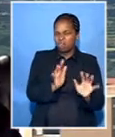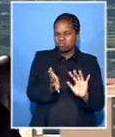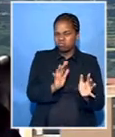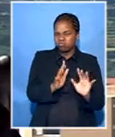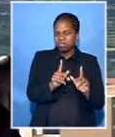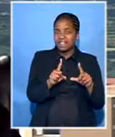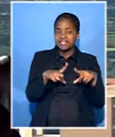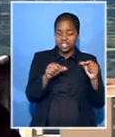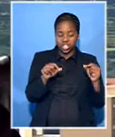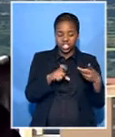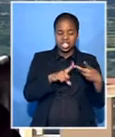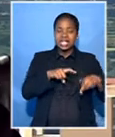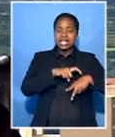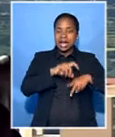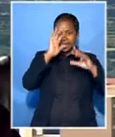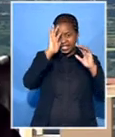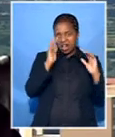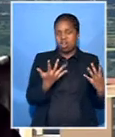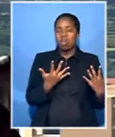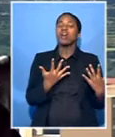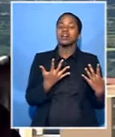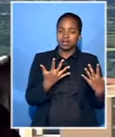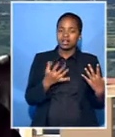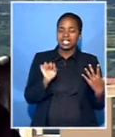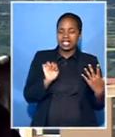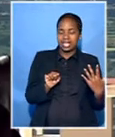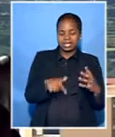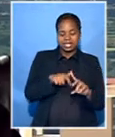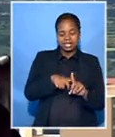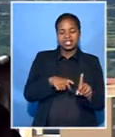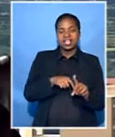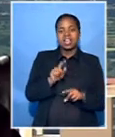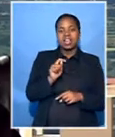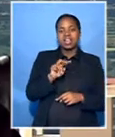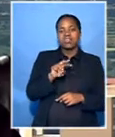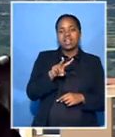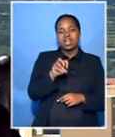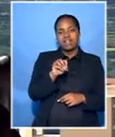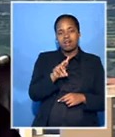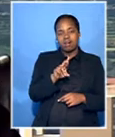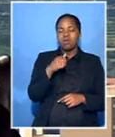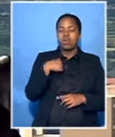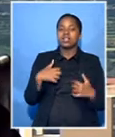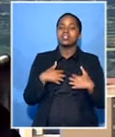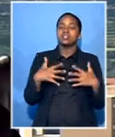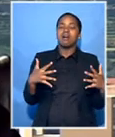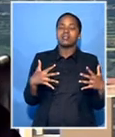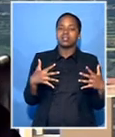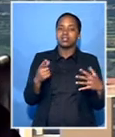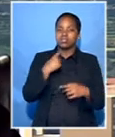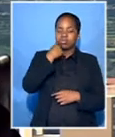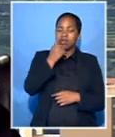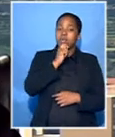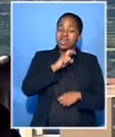immediately thereafter, around 10 o'clock, we are going to see Trevor Manuel starting to testify. You will recall that